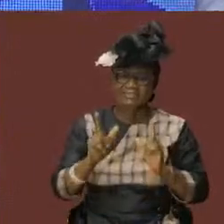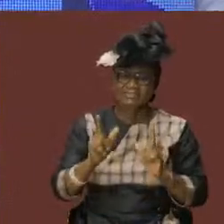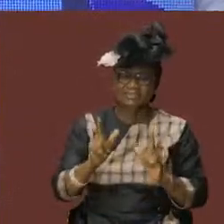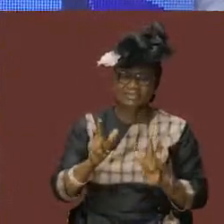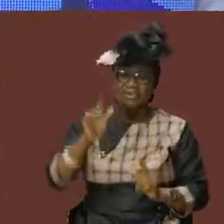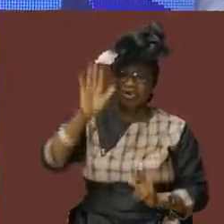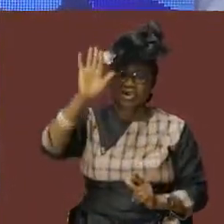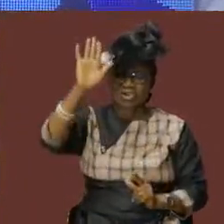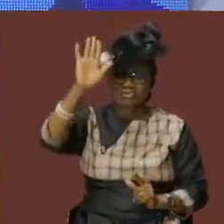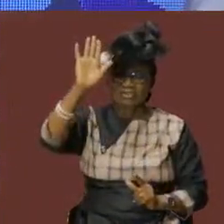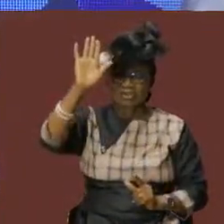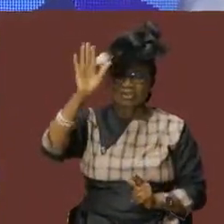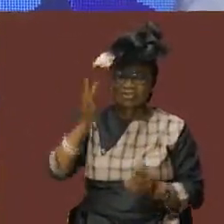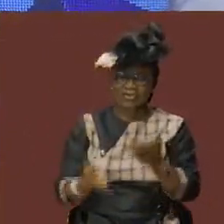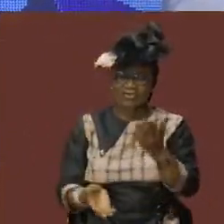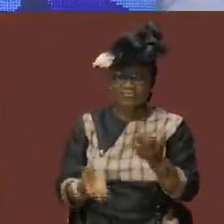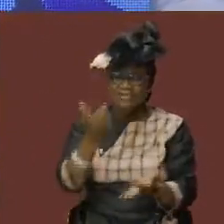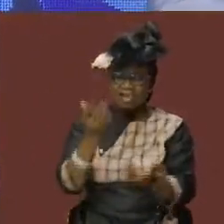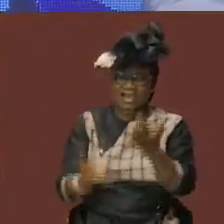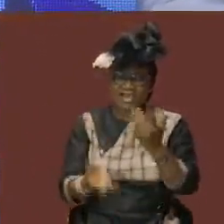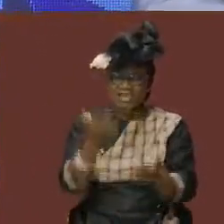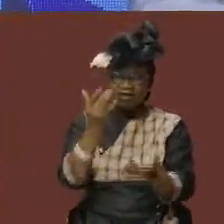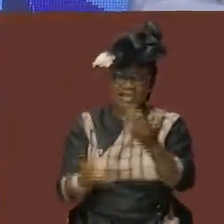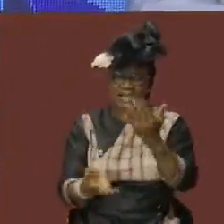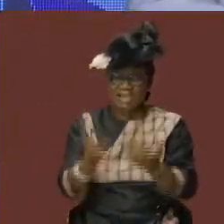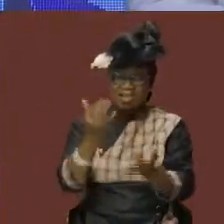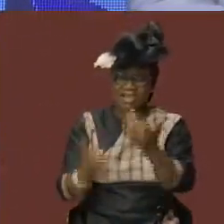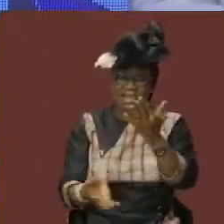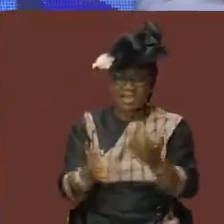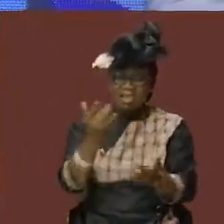Let your fire